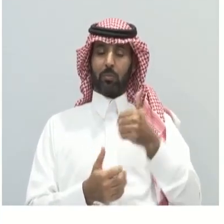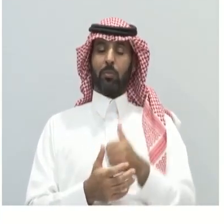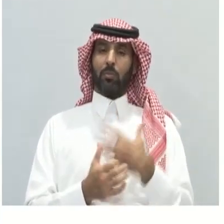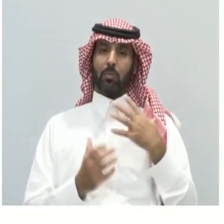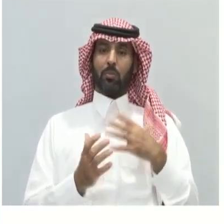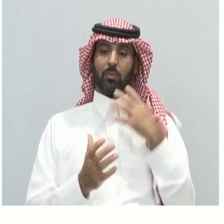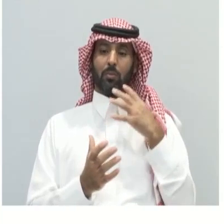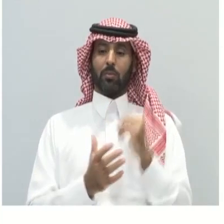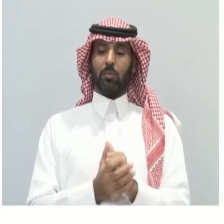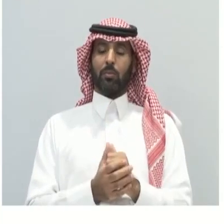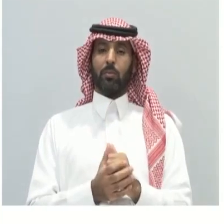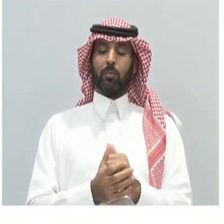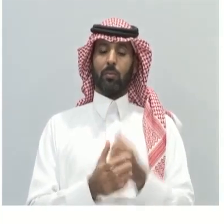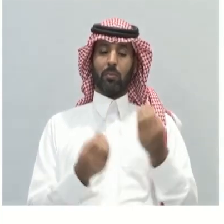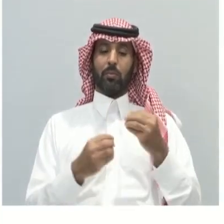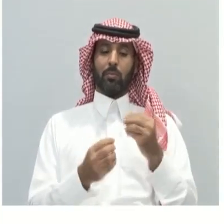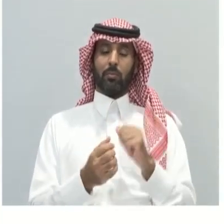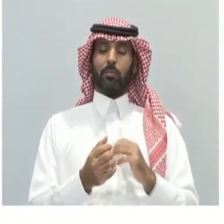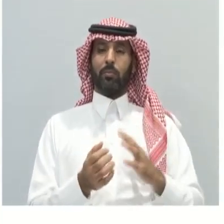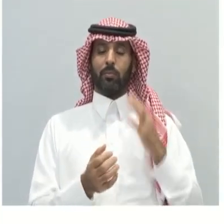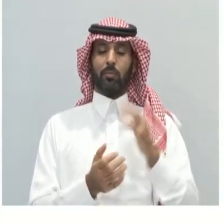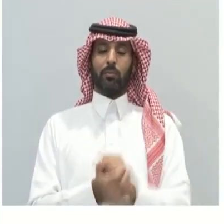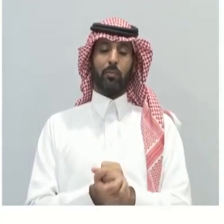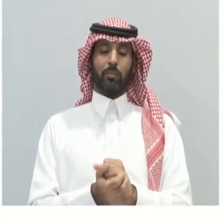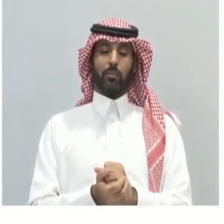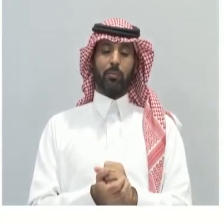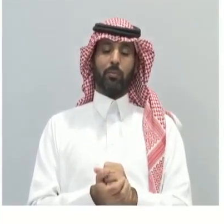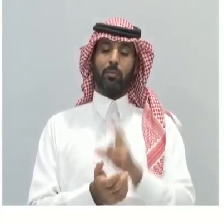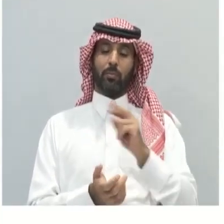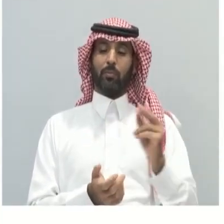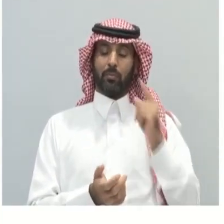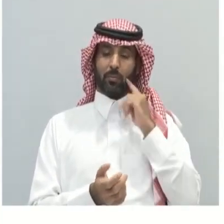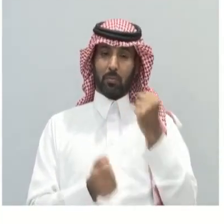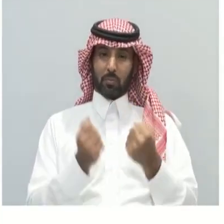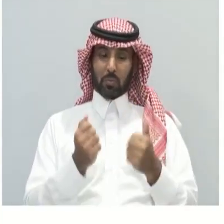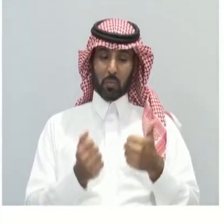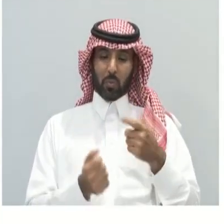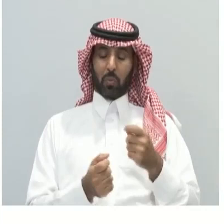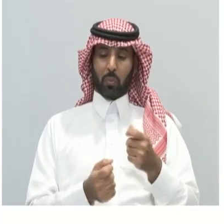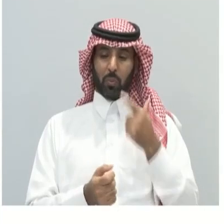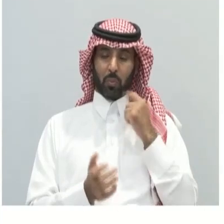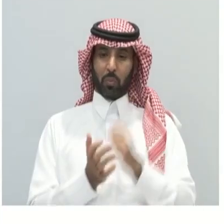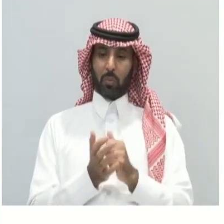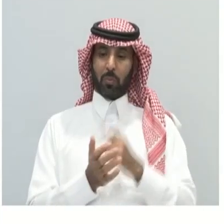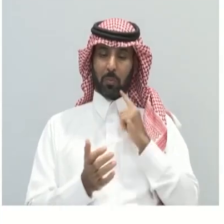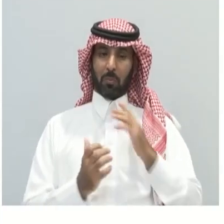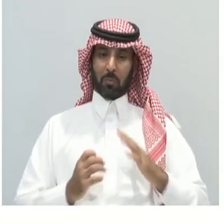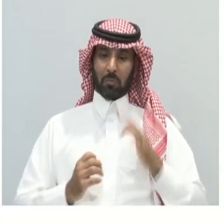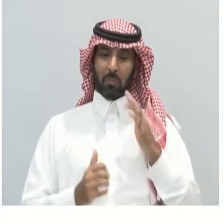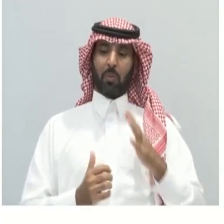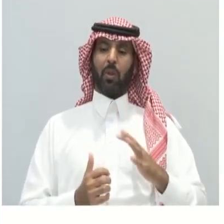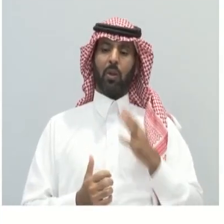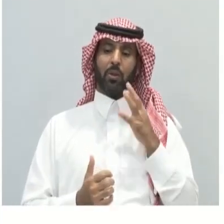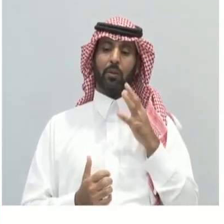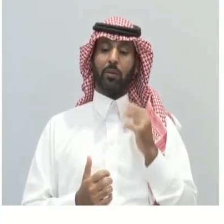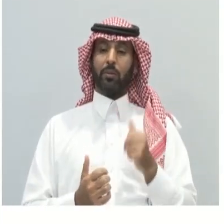possessions, having plenty of money and possessions like maybe cars, houses, maybe yachts, why not?